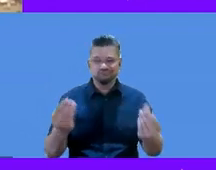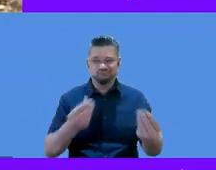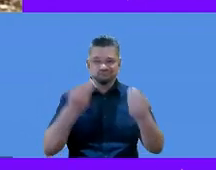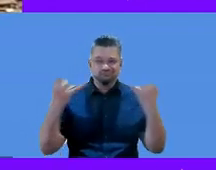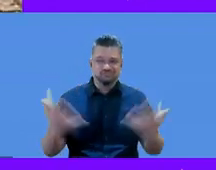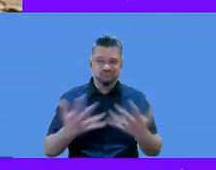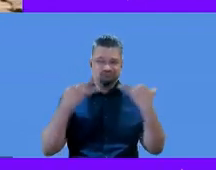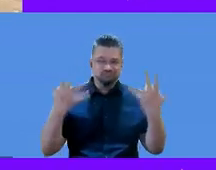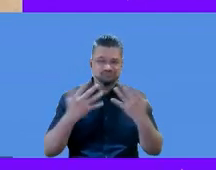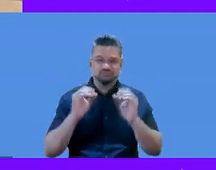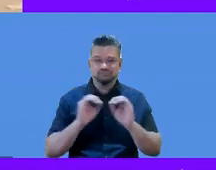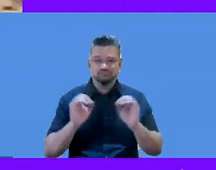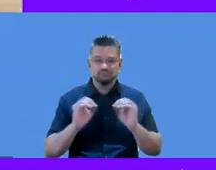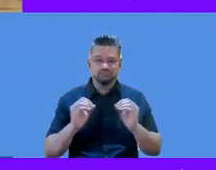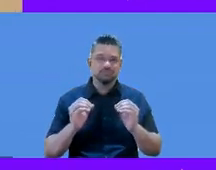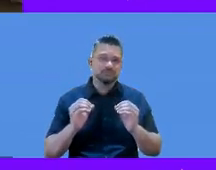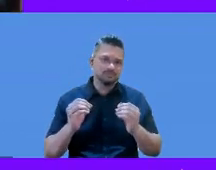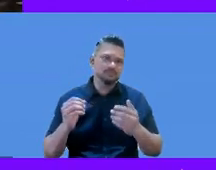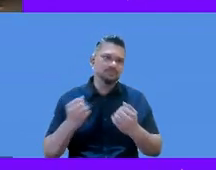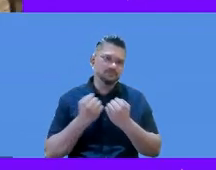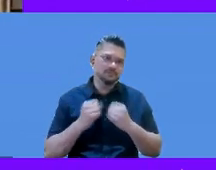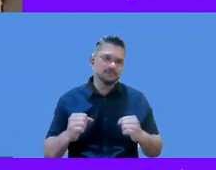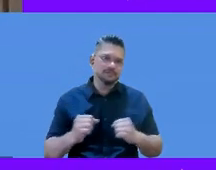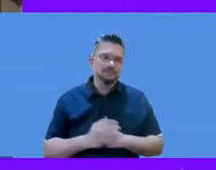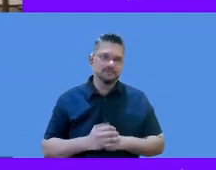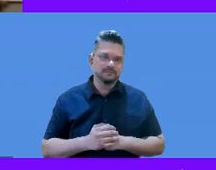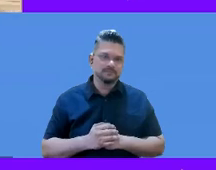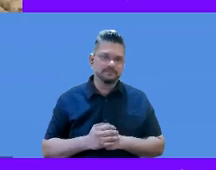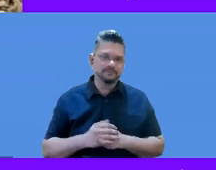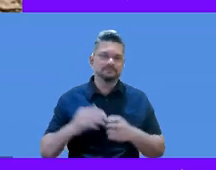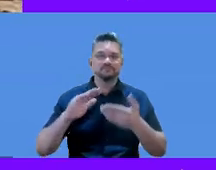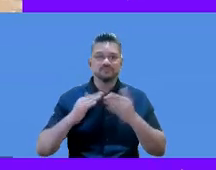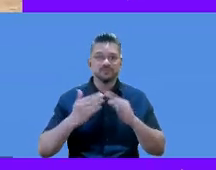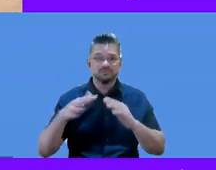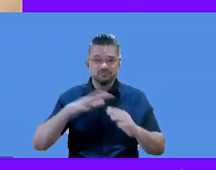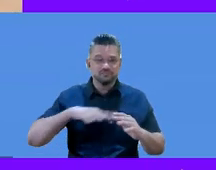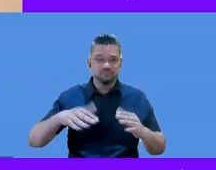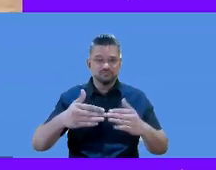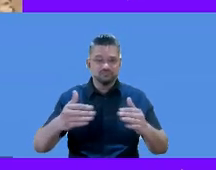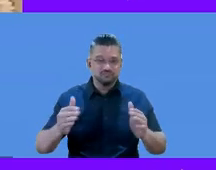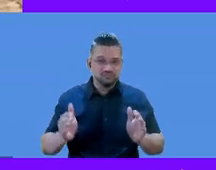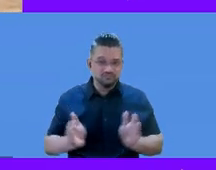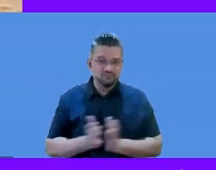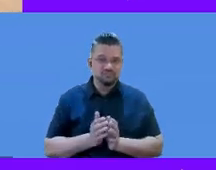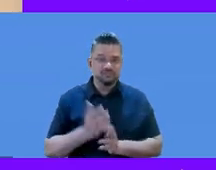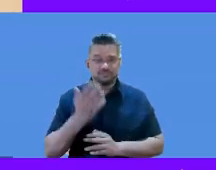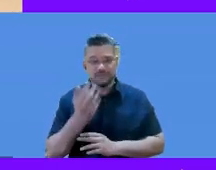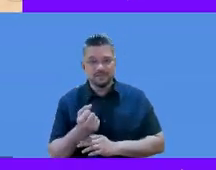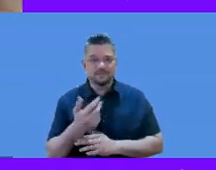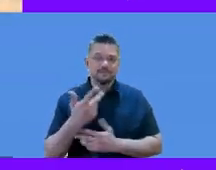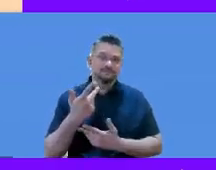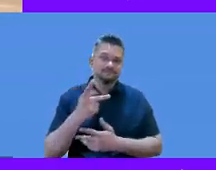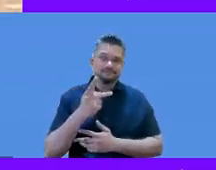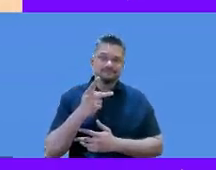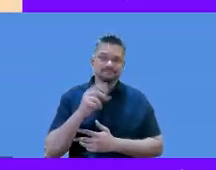but here in this community, if there will be a special kitchen item for girls movement, I think it would be more better and more